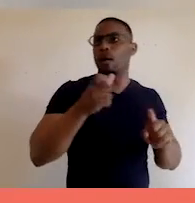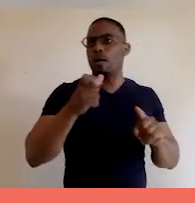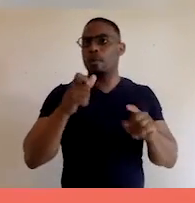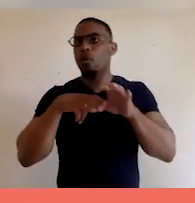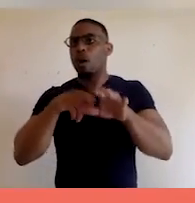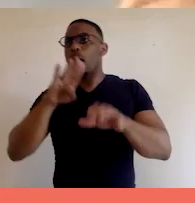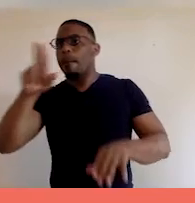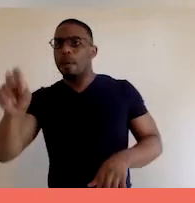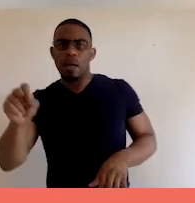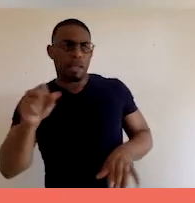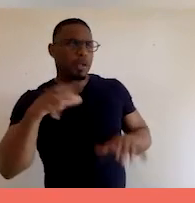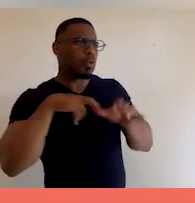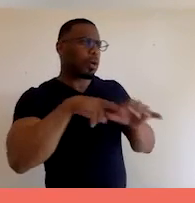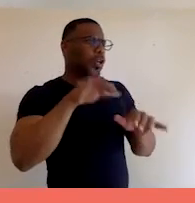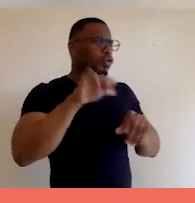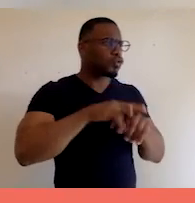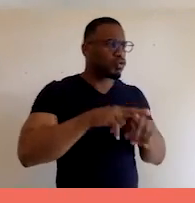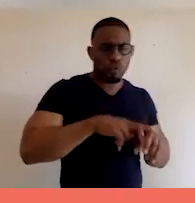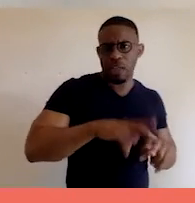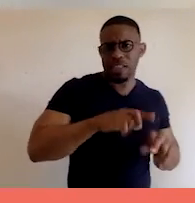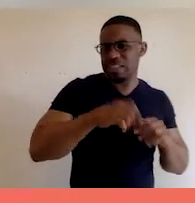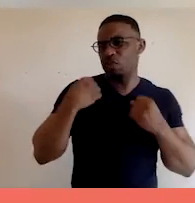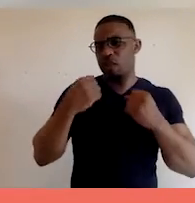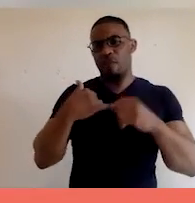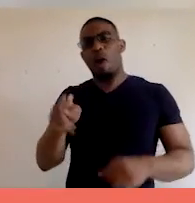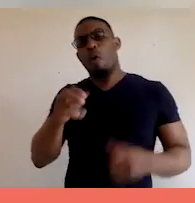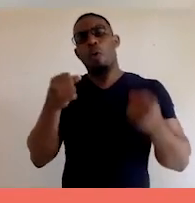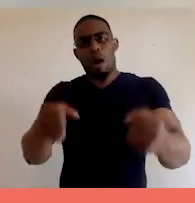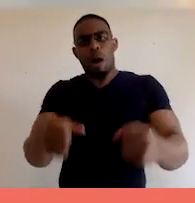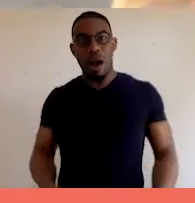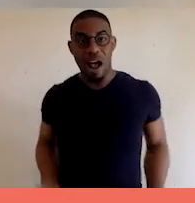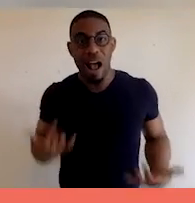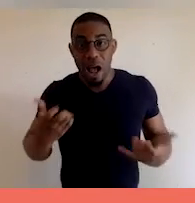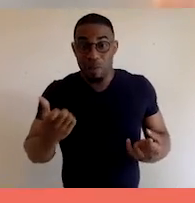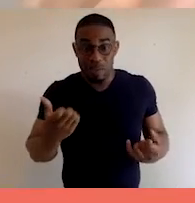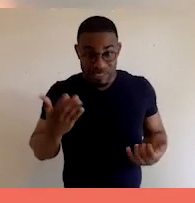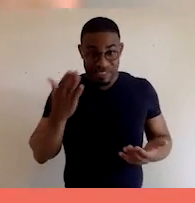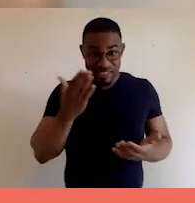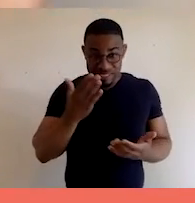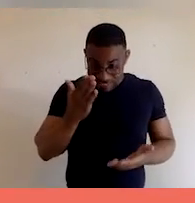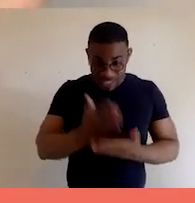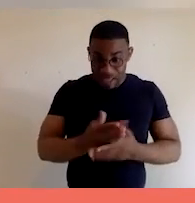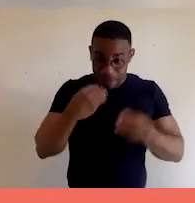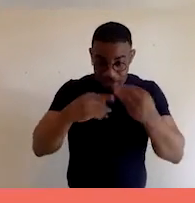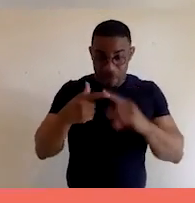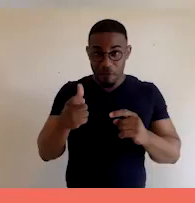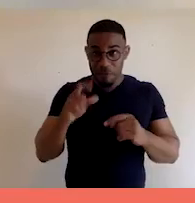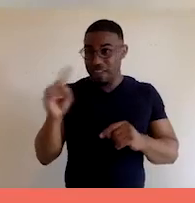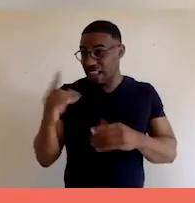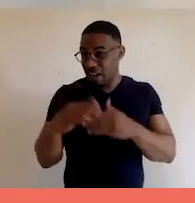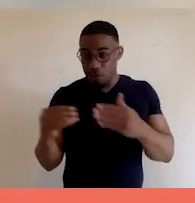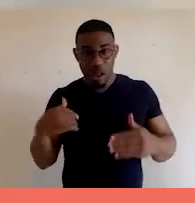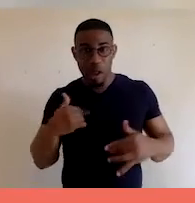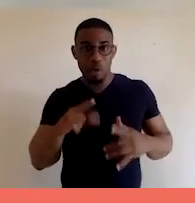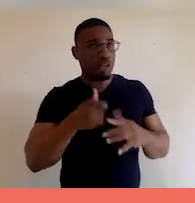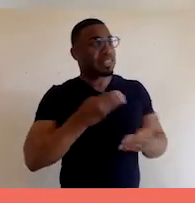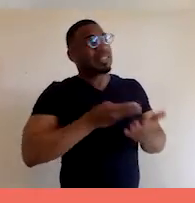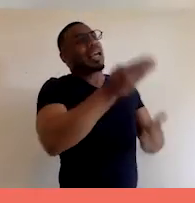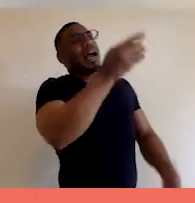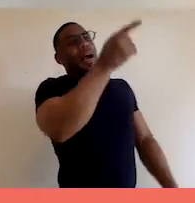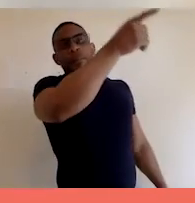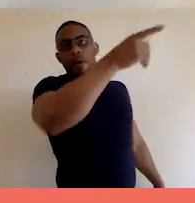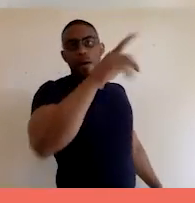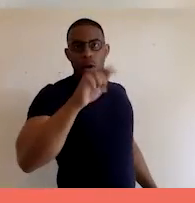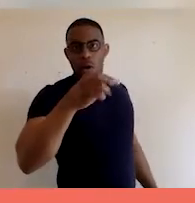on a bus and riding on a train to driving my own car. I want to stop eating from the dollar store, and I want to go shop